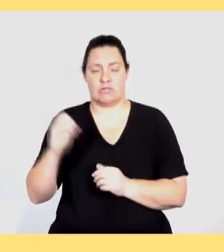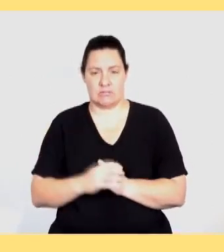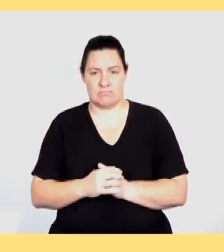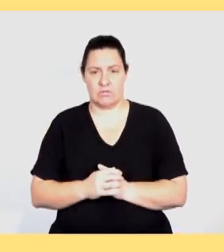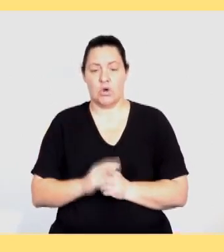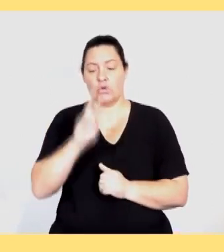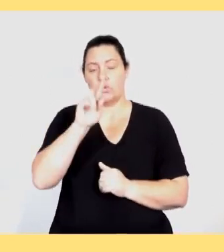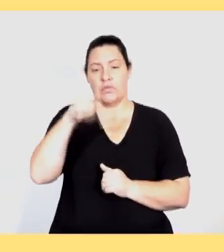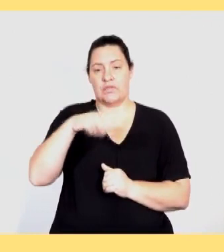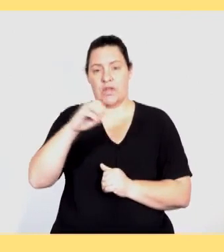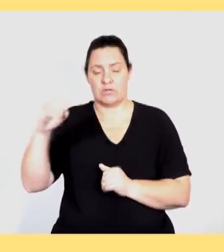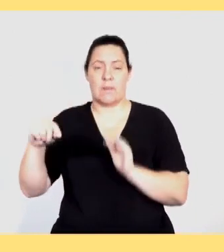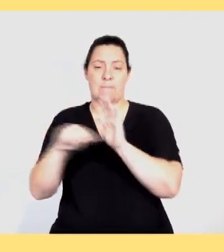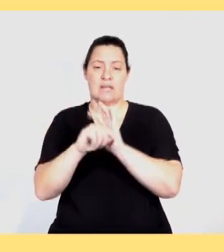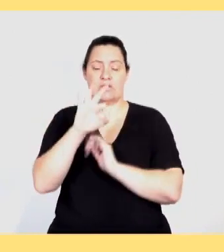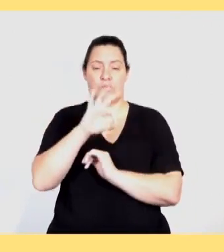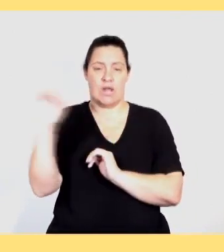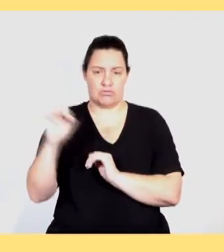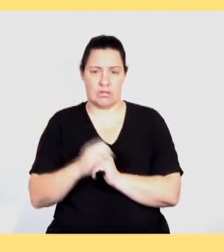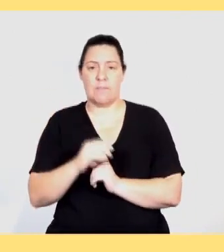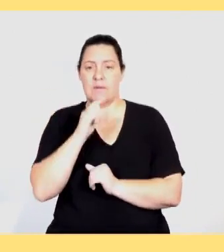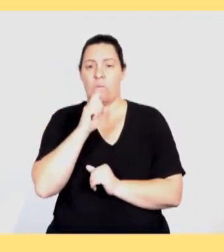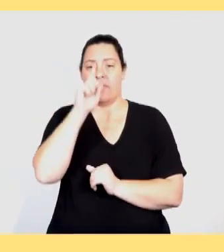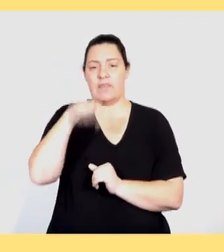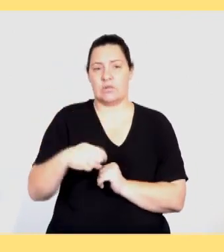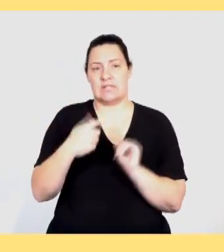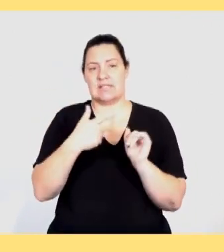300. 2,000 minus 300,